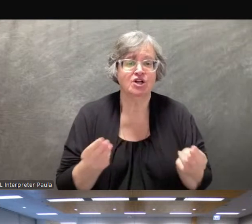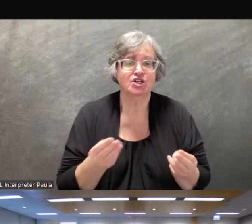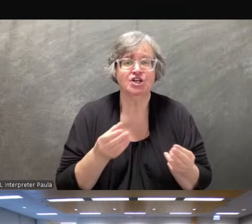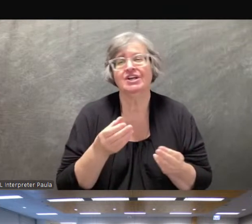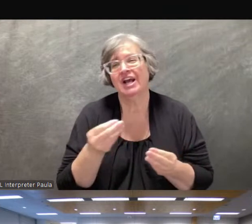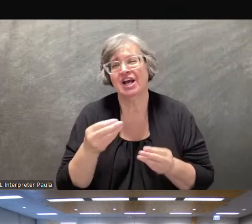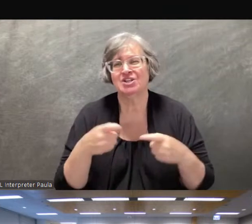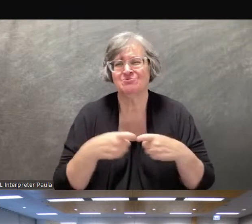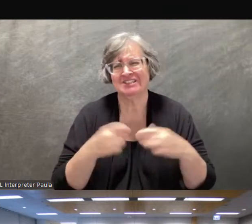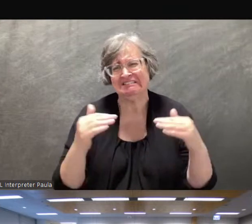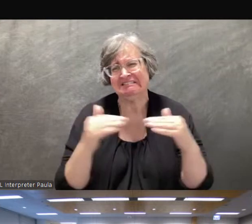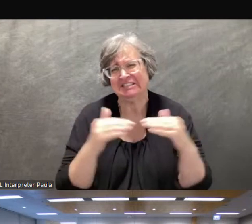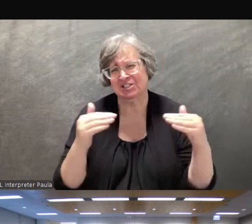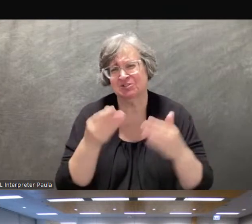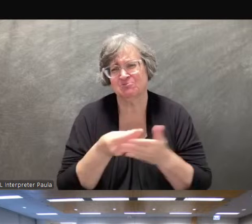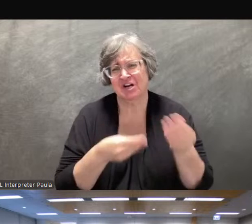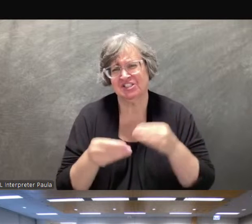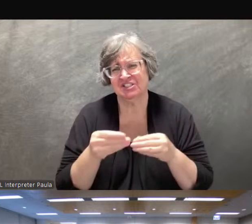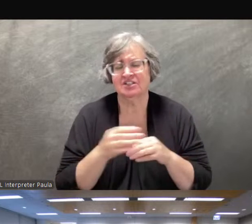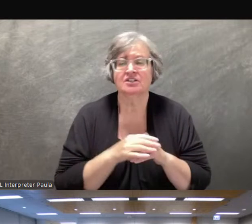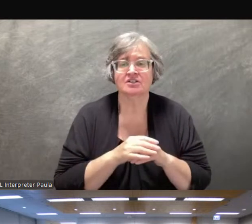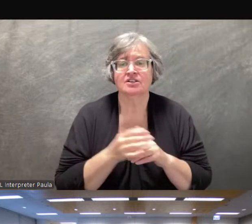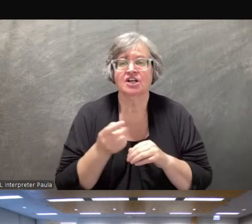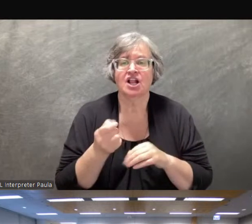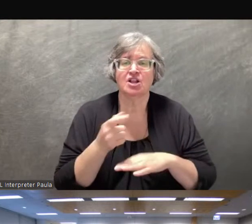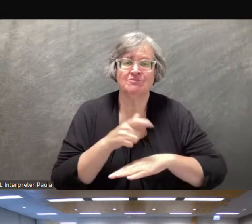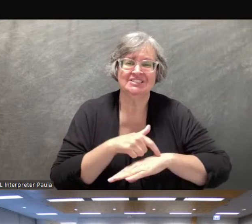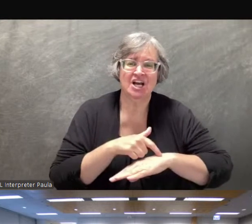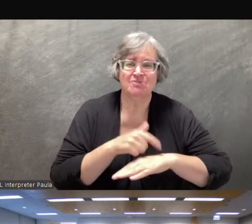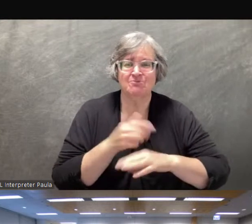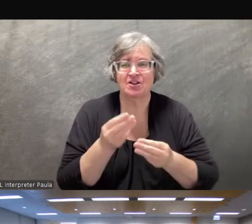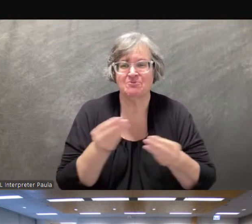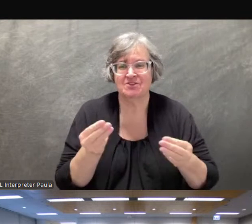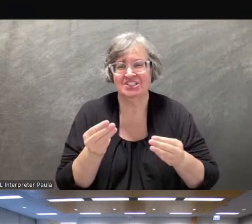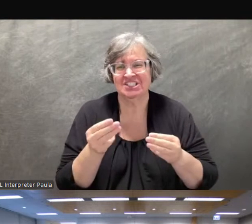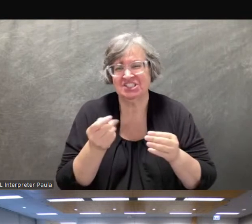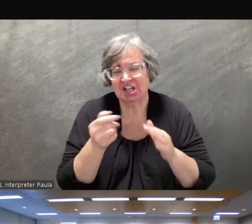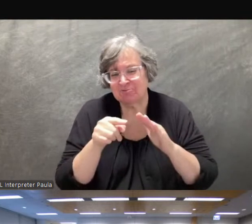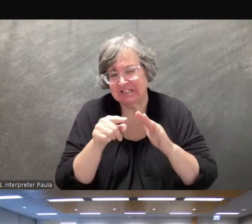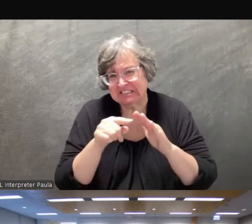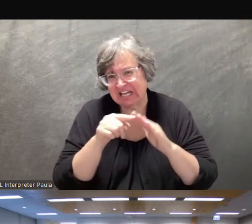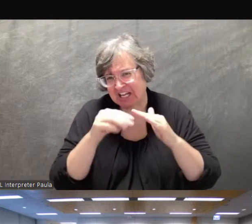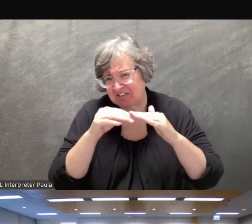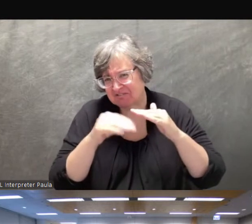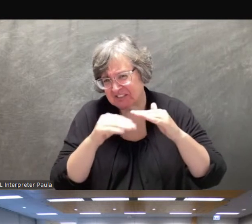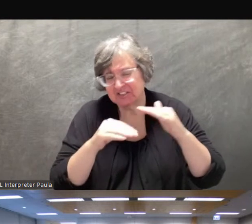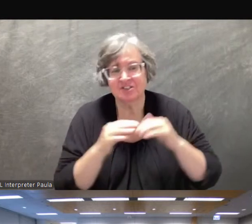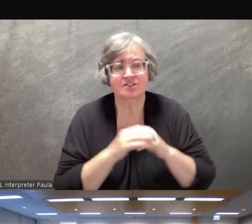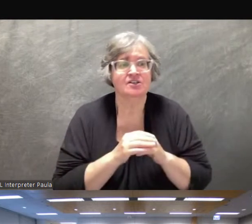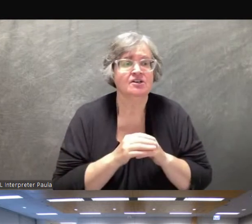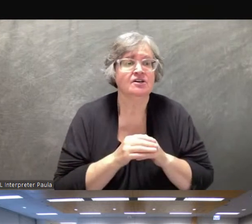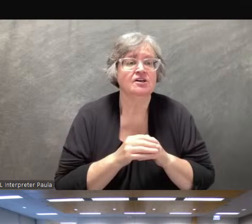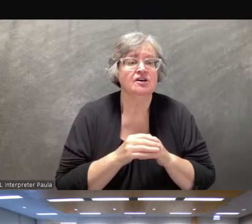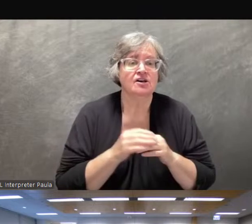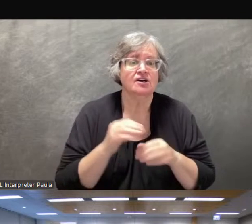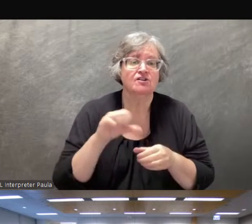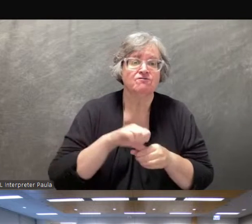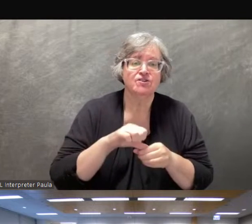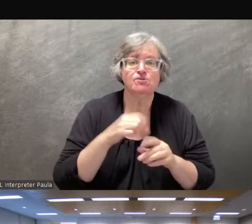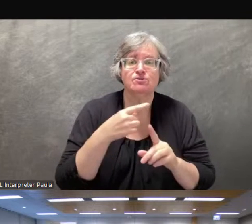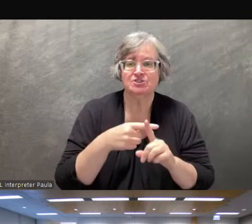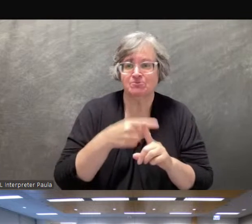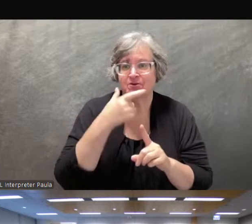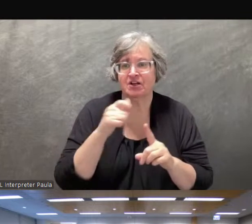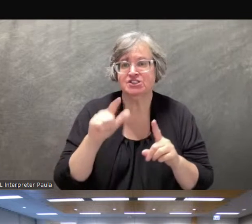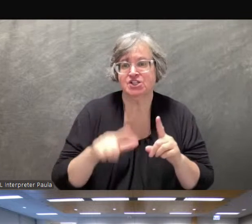power basically at budget, so a little bit of timing on the material side driving that negative variance. Fuel was positive to budget primarily because a little